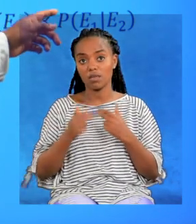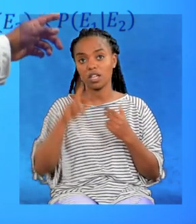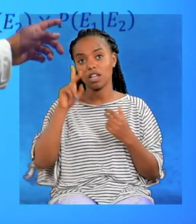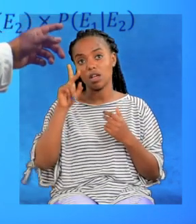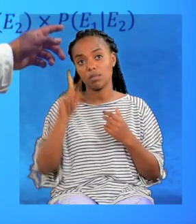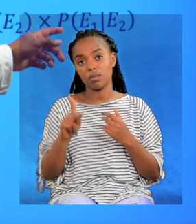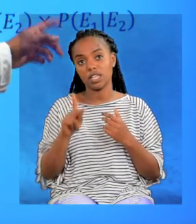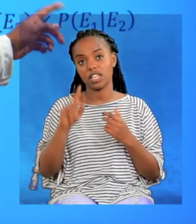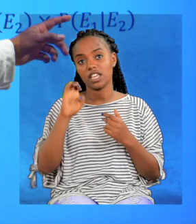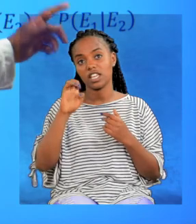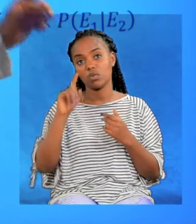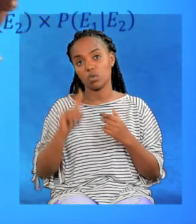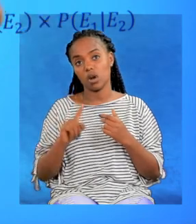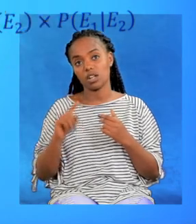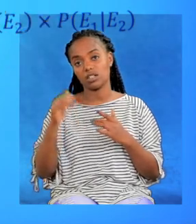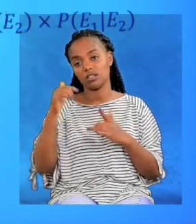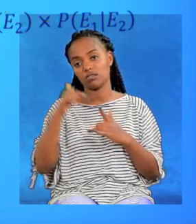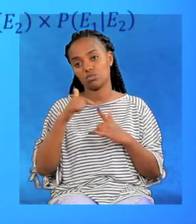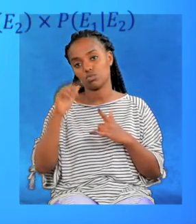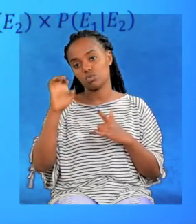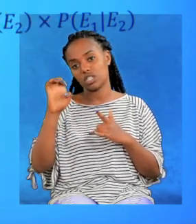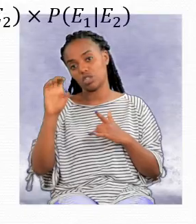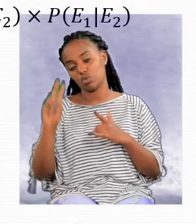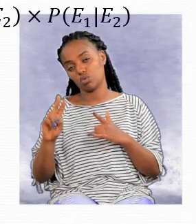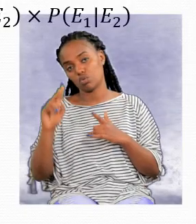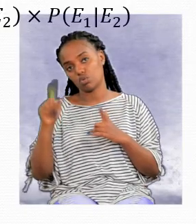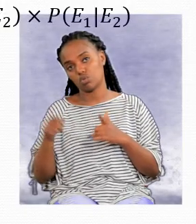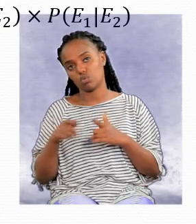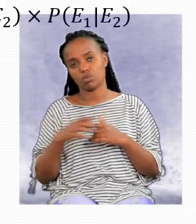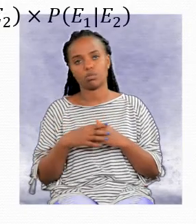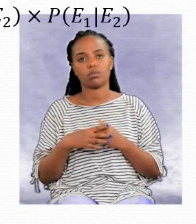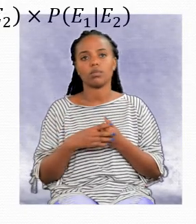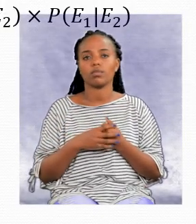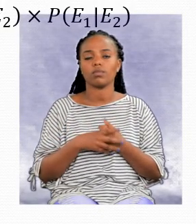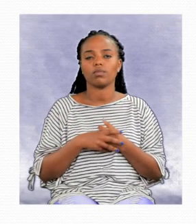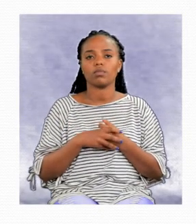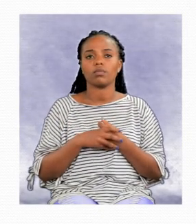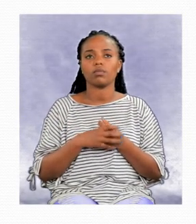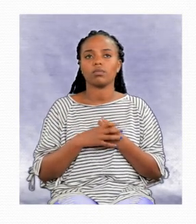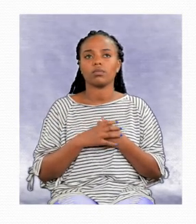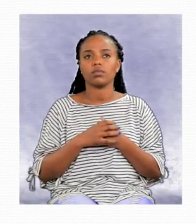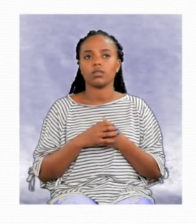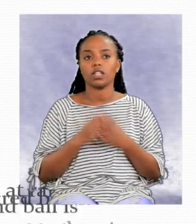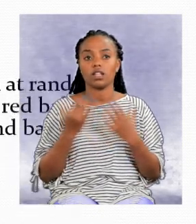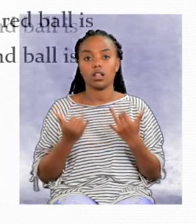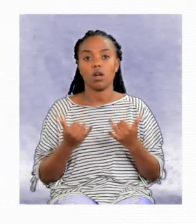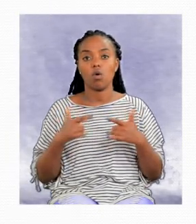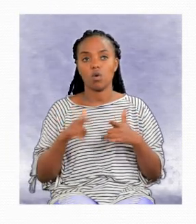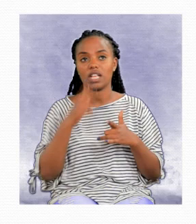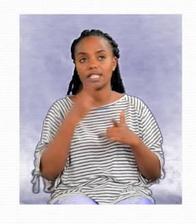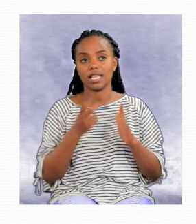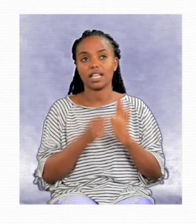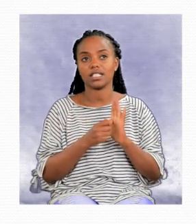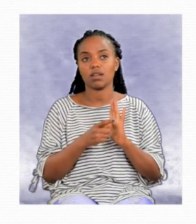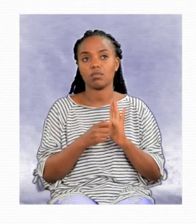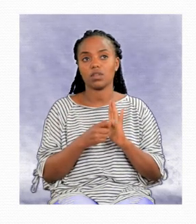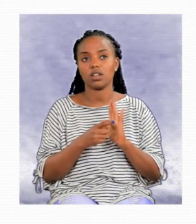probability of event 1 given that event 2 has occurred. Okay. Now let's see